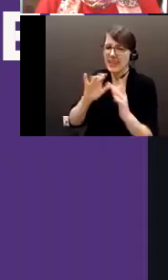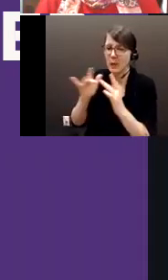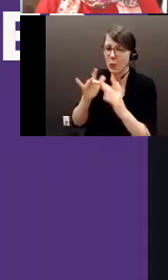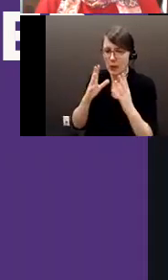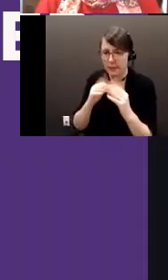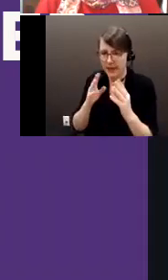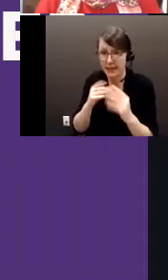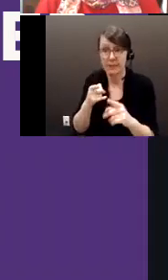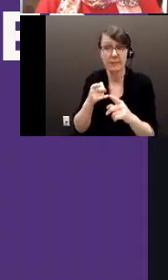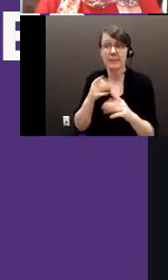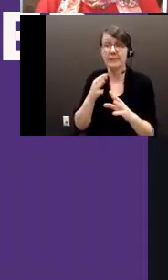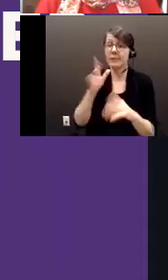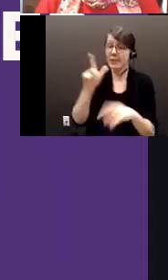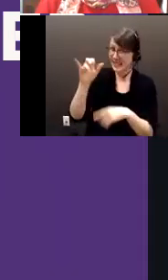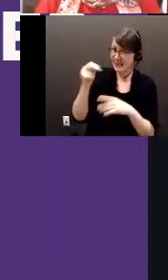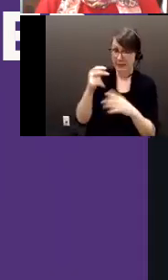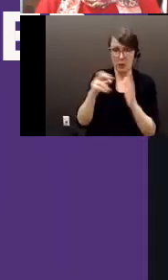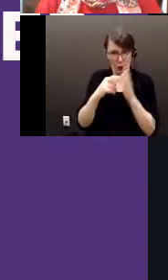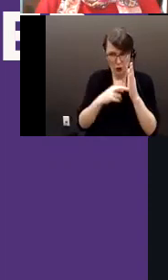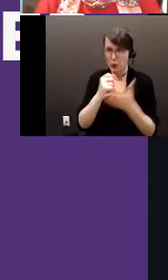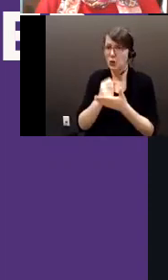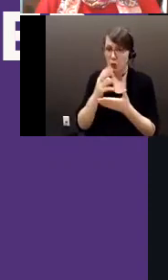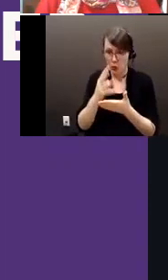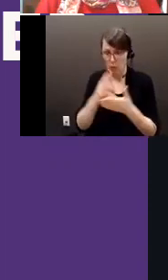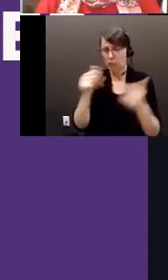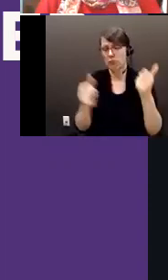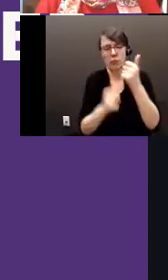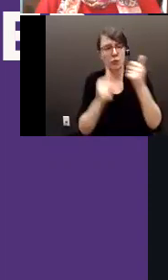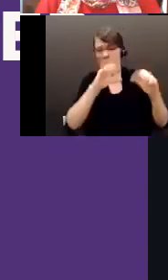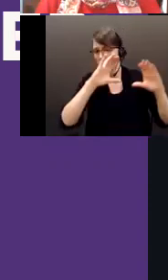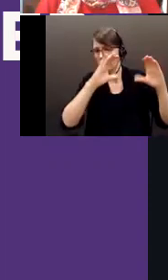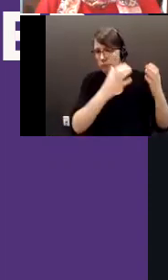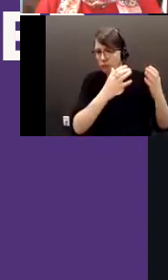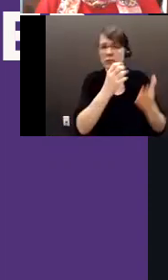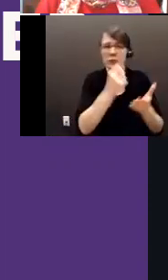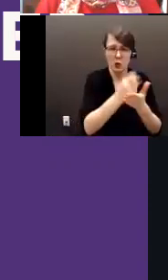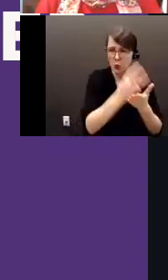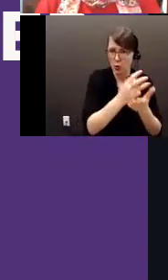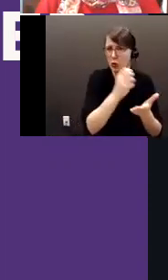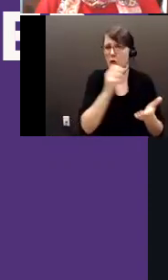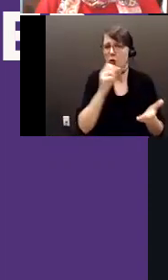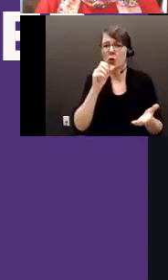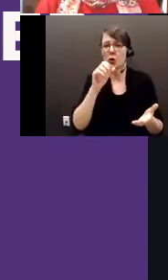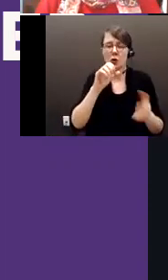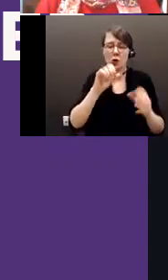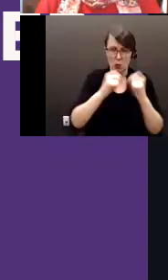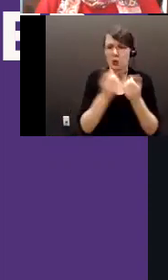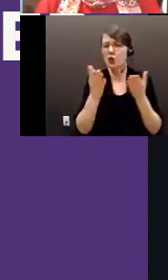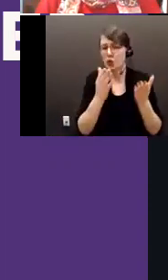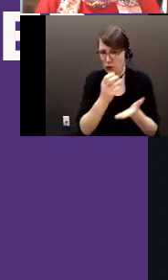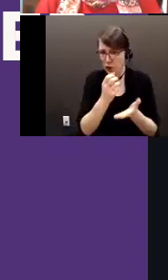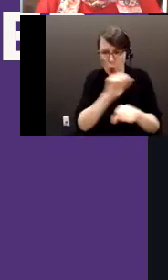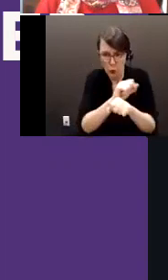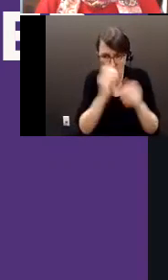social worker through the College of Social Workers and Social Service Workers. She's worked in the field of violence against women for